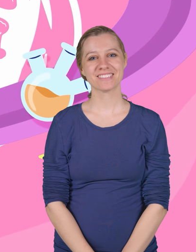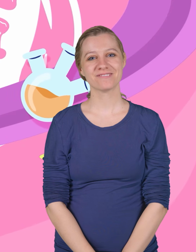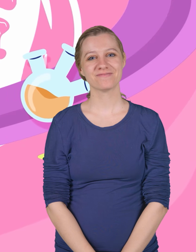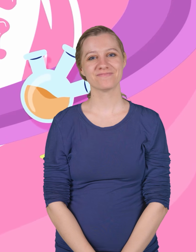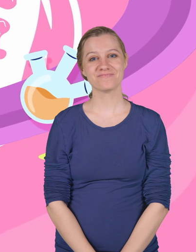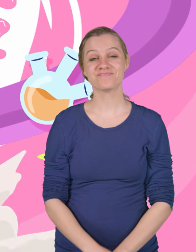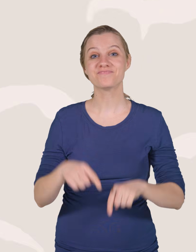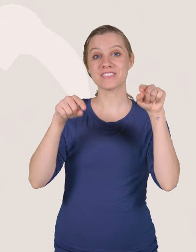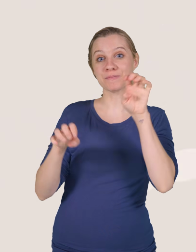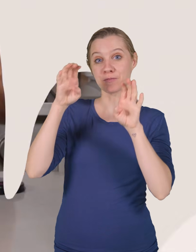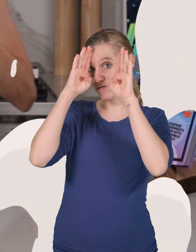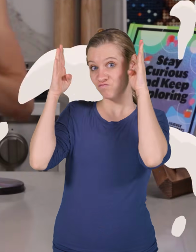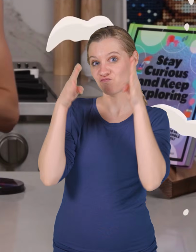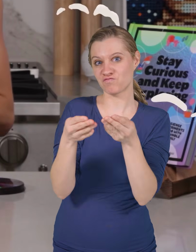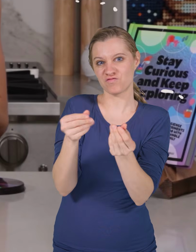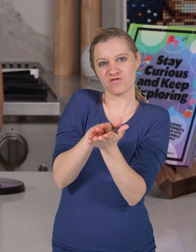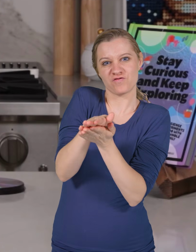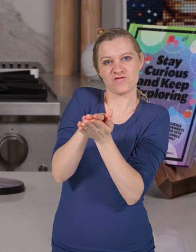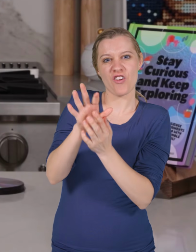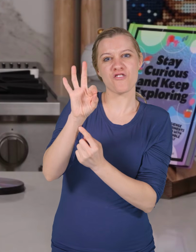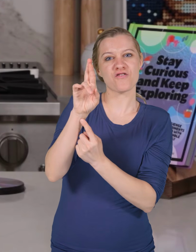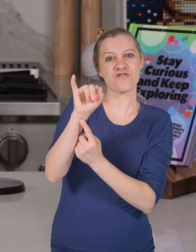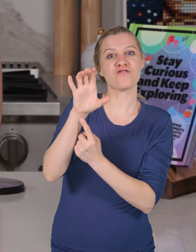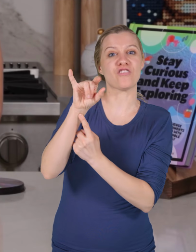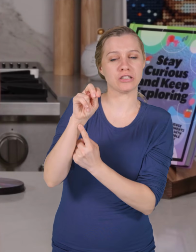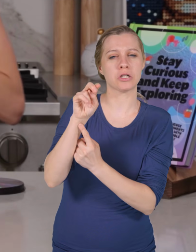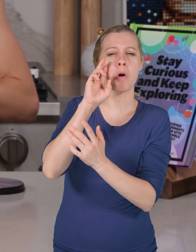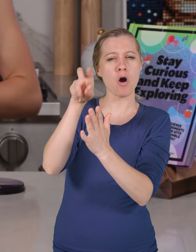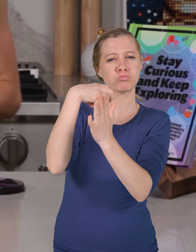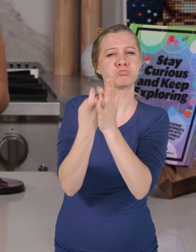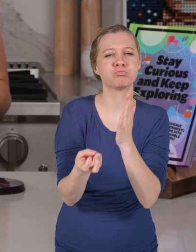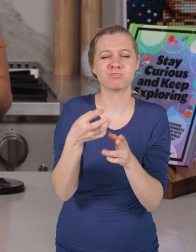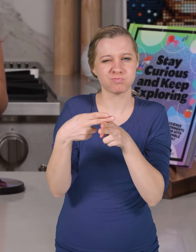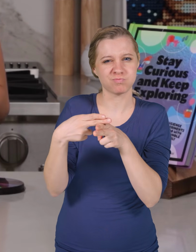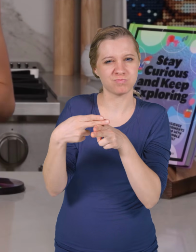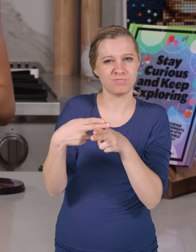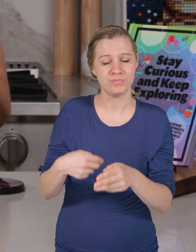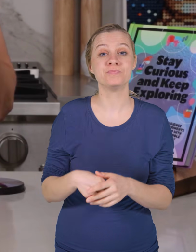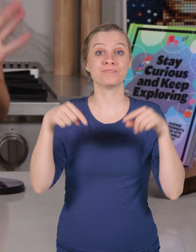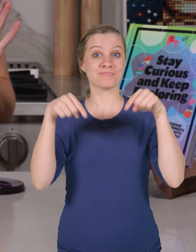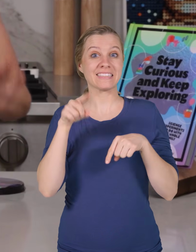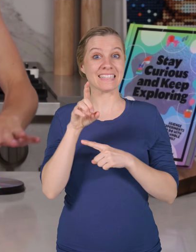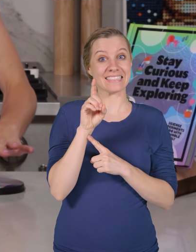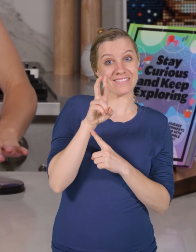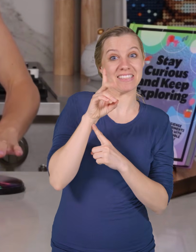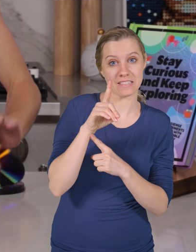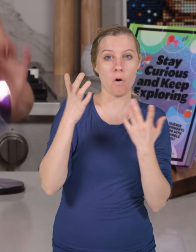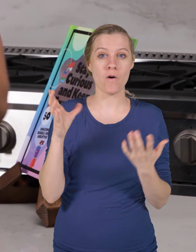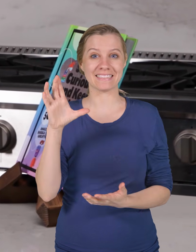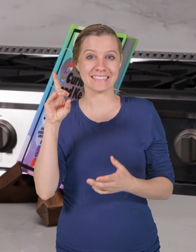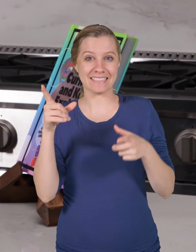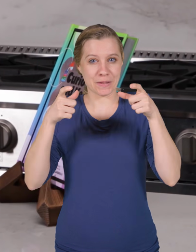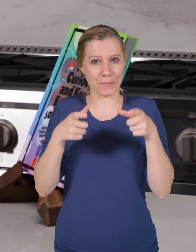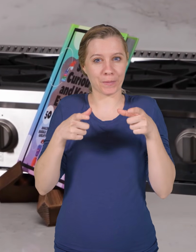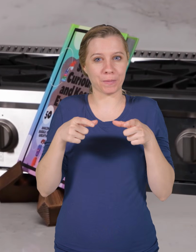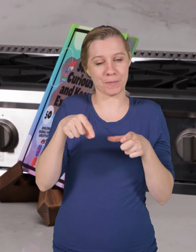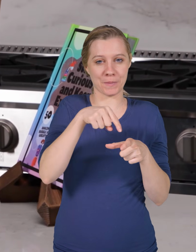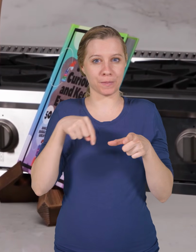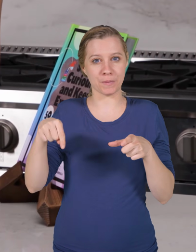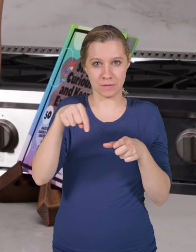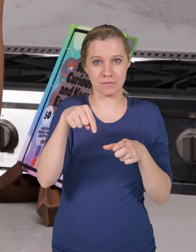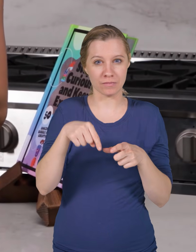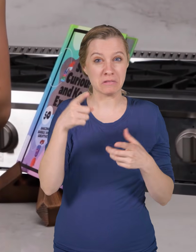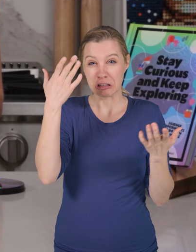exploring. This experiment is all about friction, but we'll get into that in a second. For this one, you need DVDs